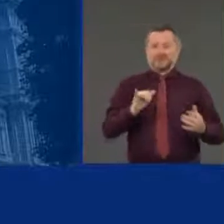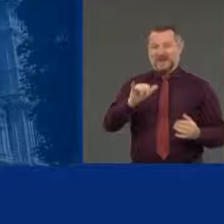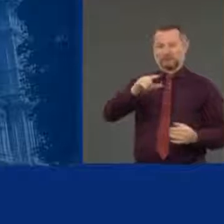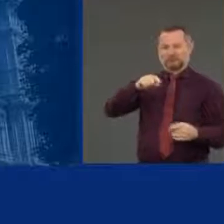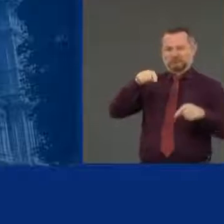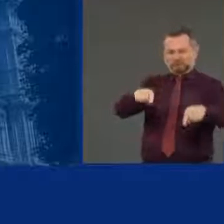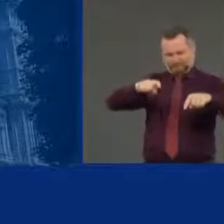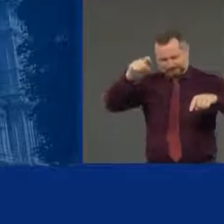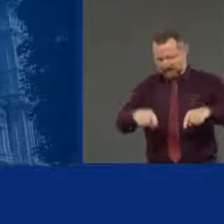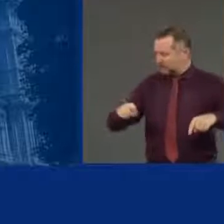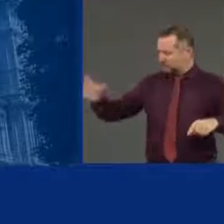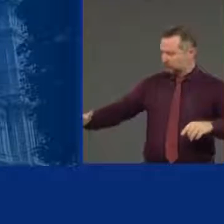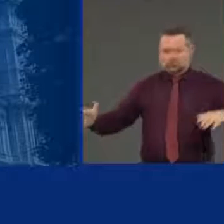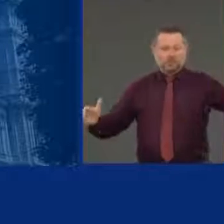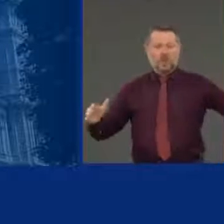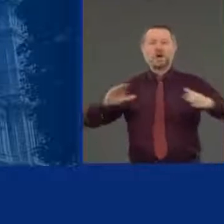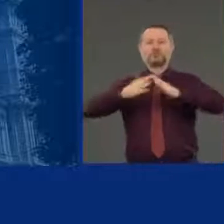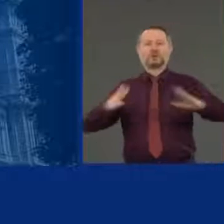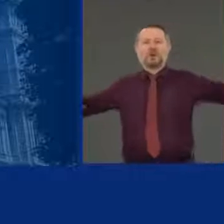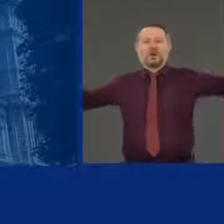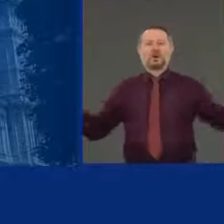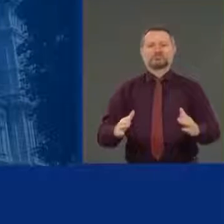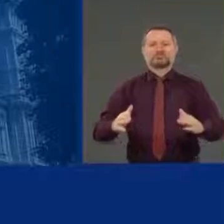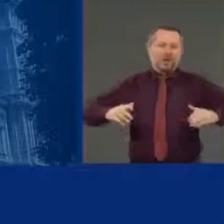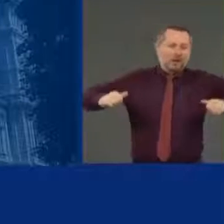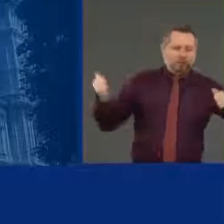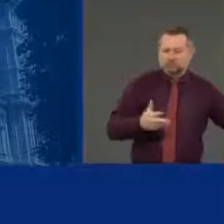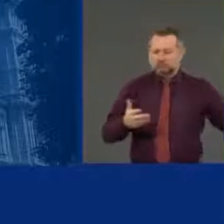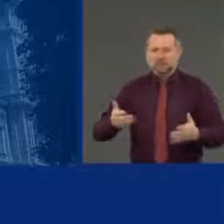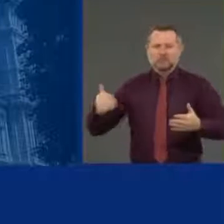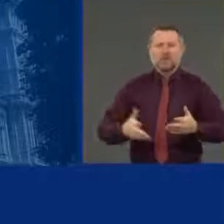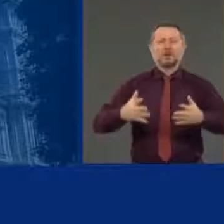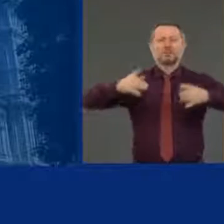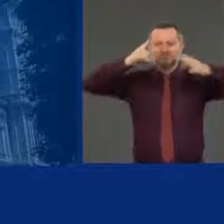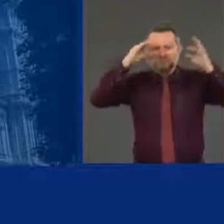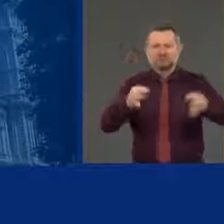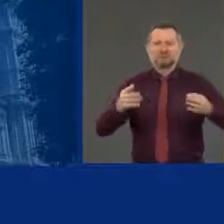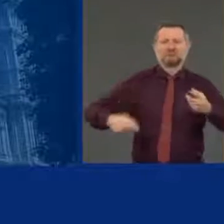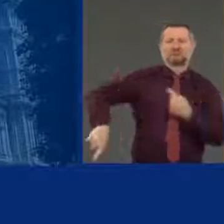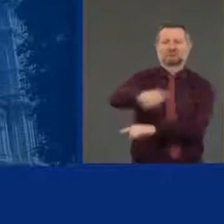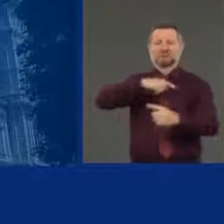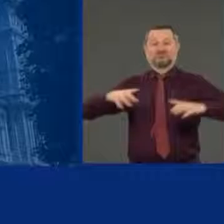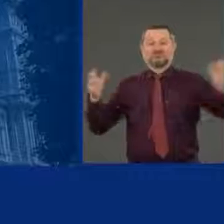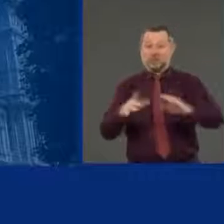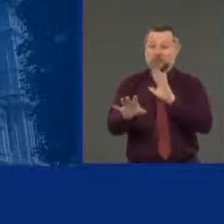and figure out and decide together. That's why the word collaborative.